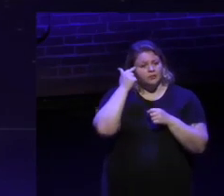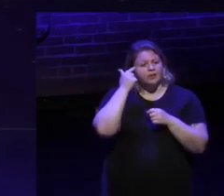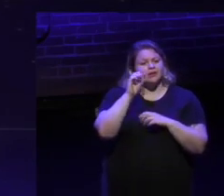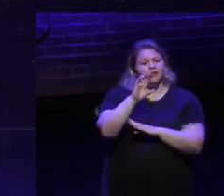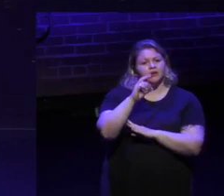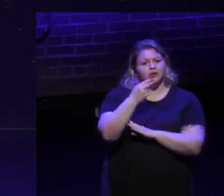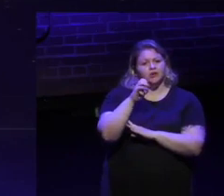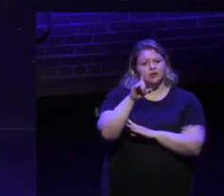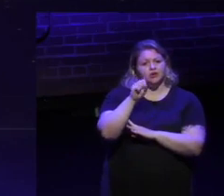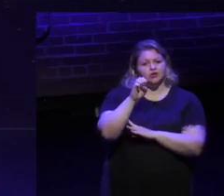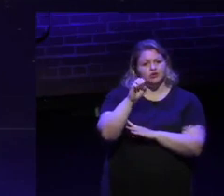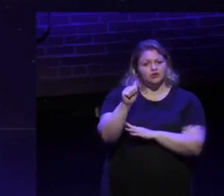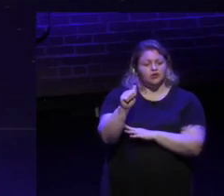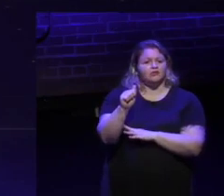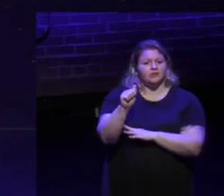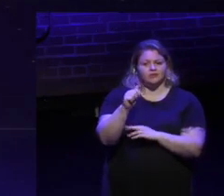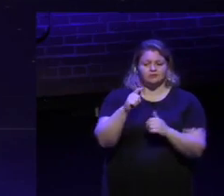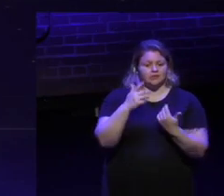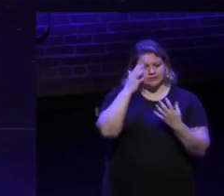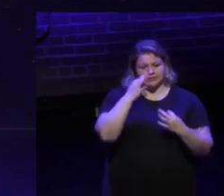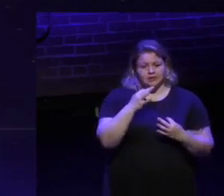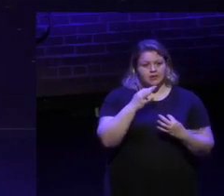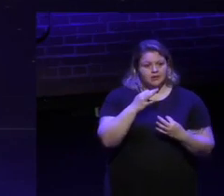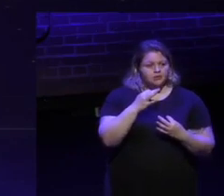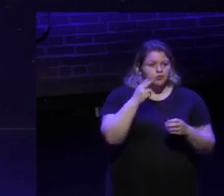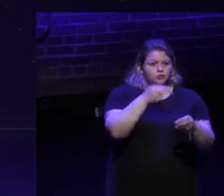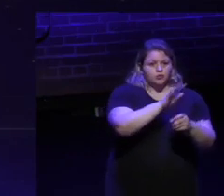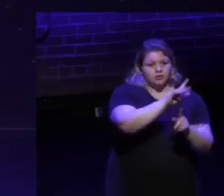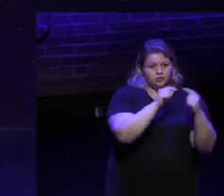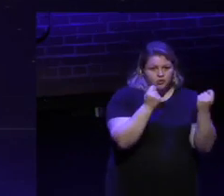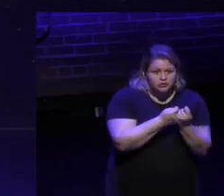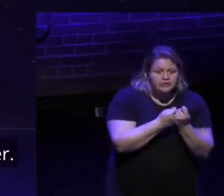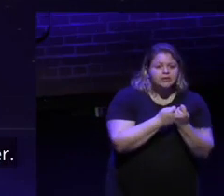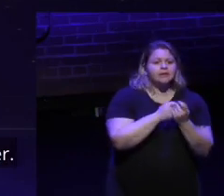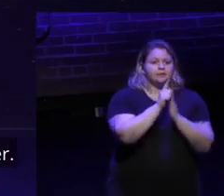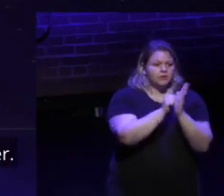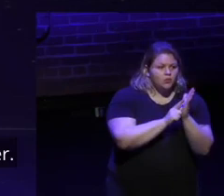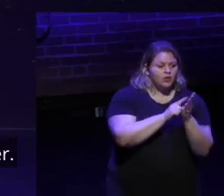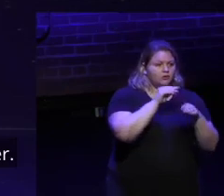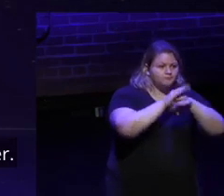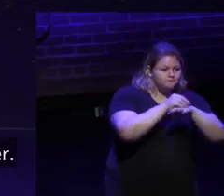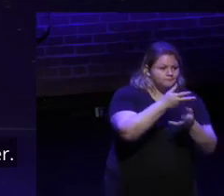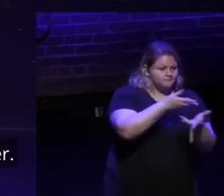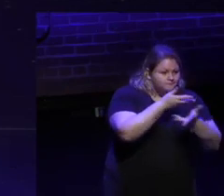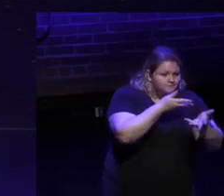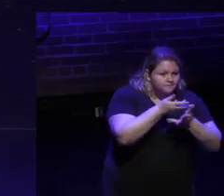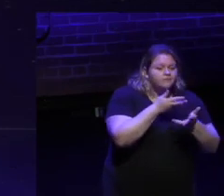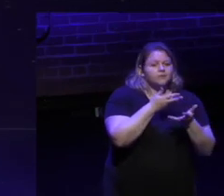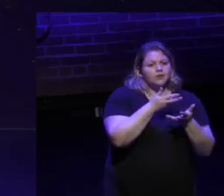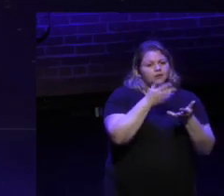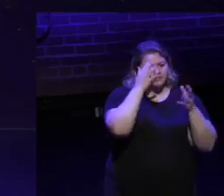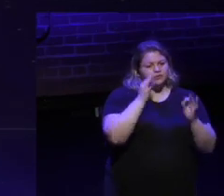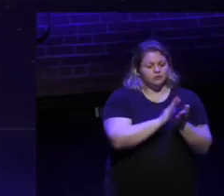that was really down on its knees. I was hired as part of a team to be their in-house legal counsel and then became their deputy city manager. And